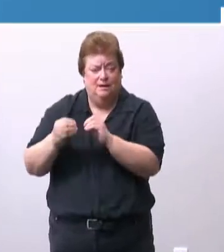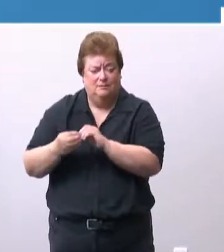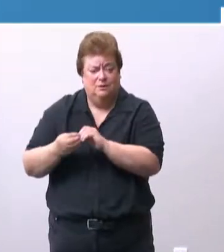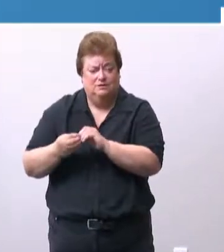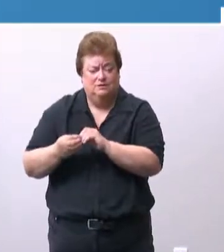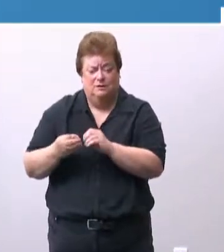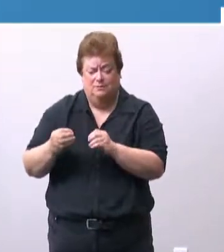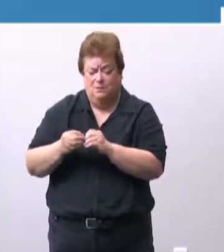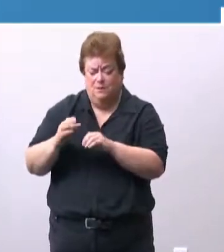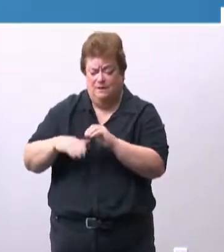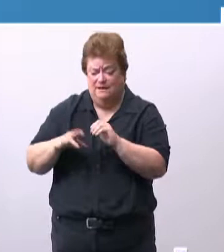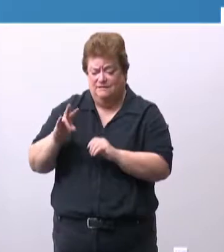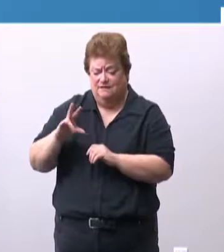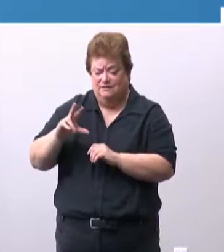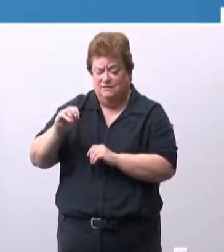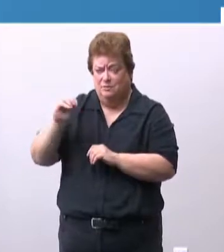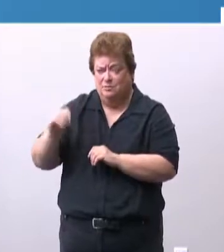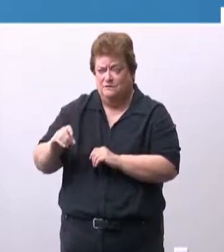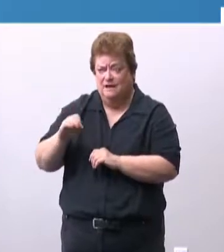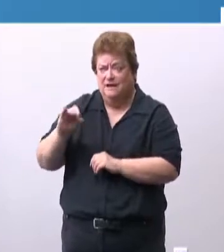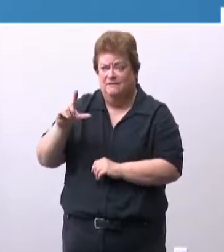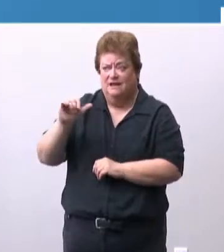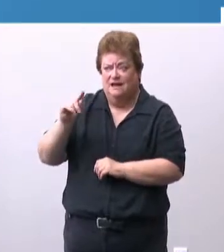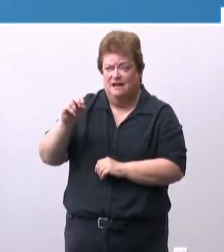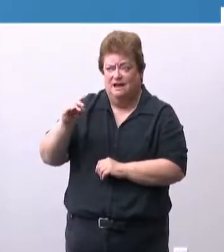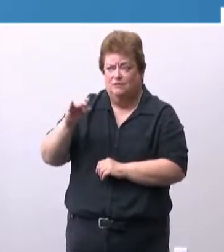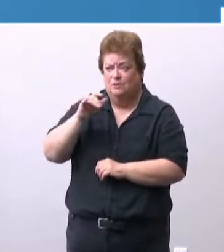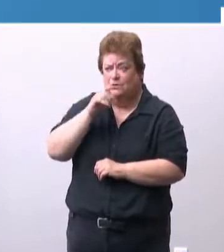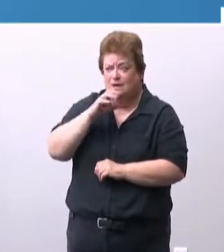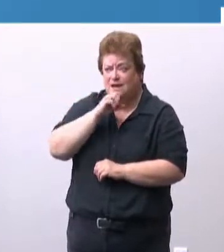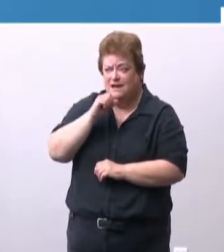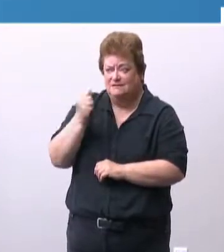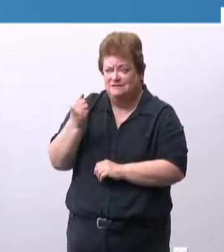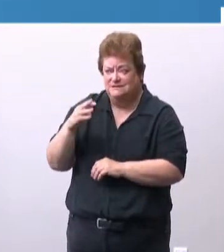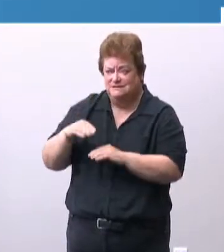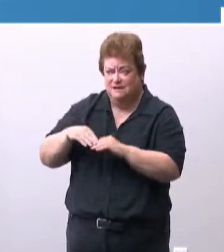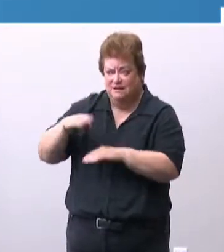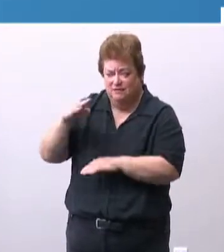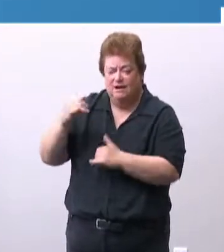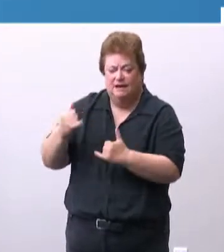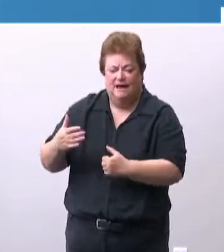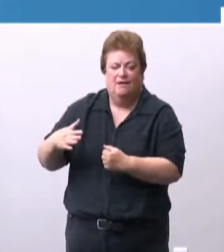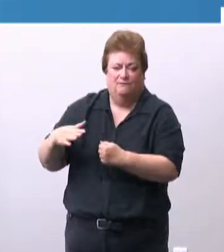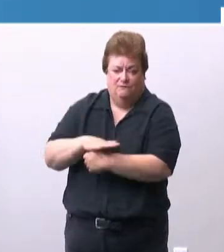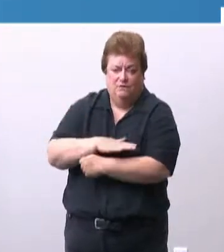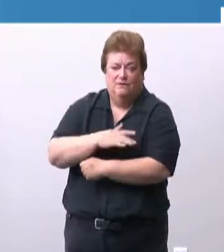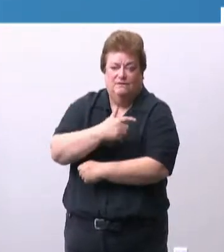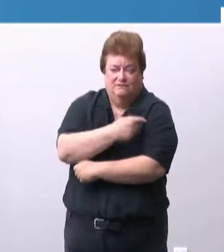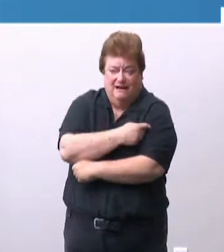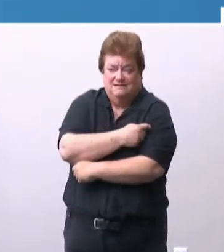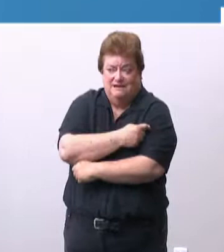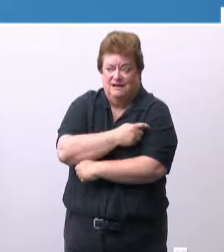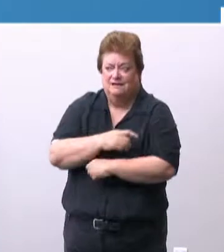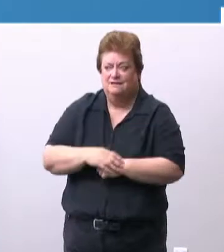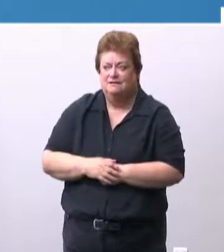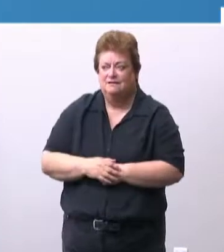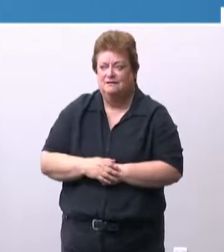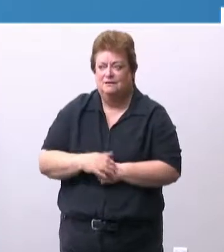than 73% of Lancaster County residents aged 16 and older are fully vaccinated. Remember